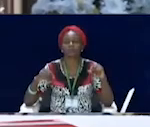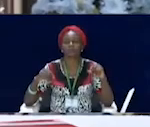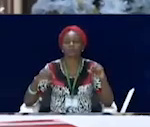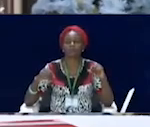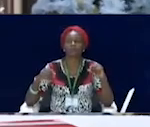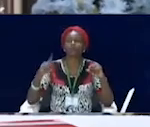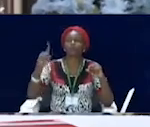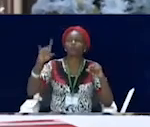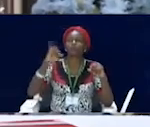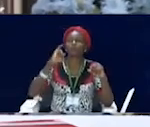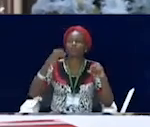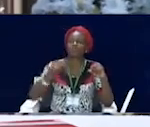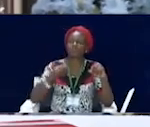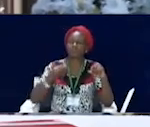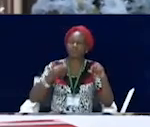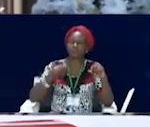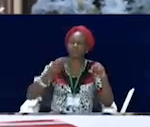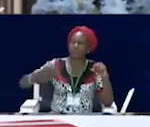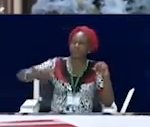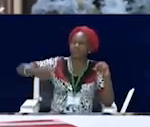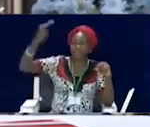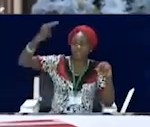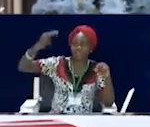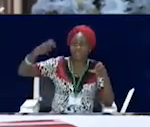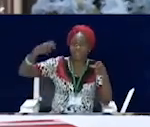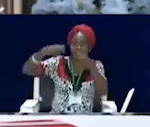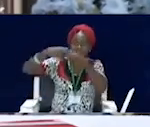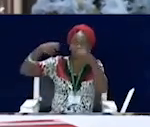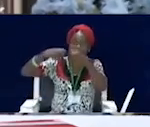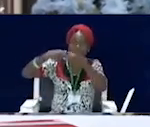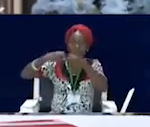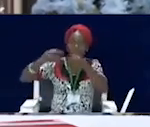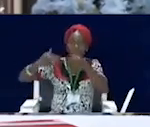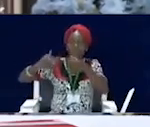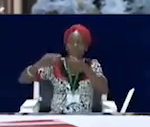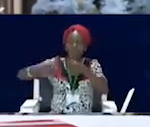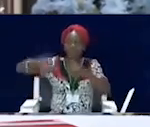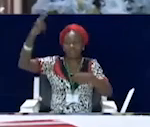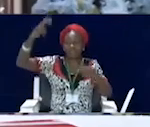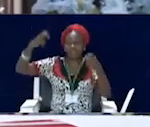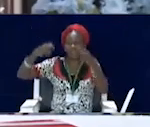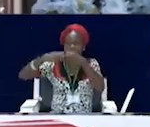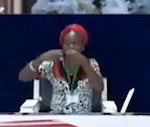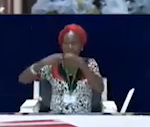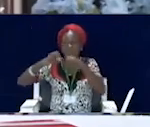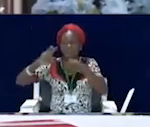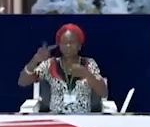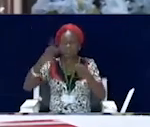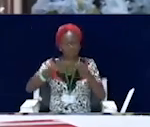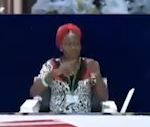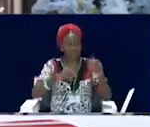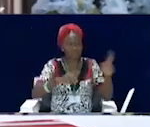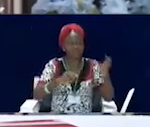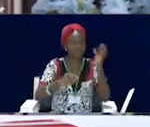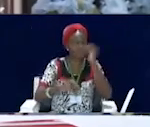one is carrying high voltage electricity, the other is carrying nothing.